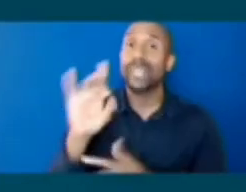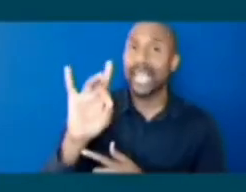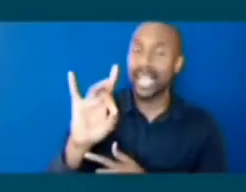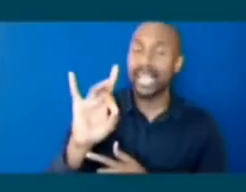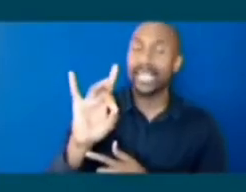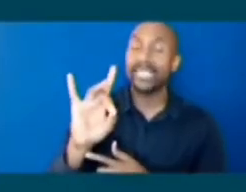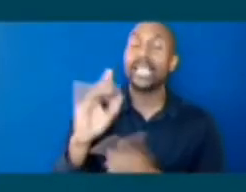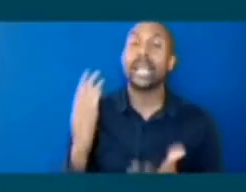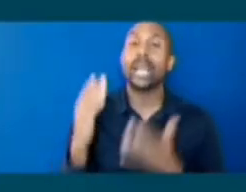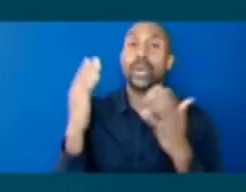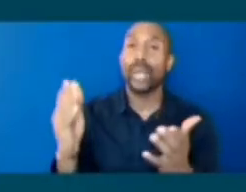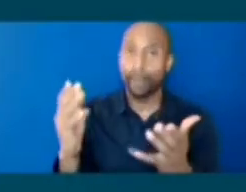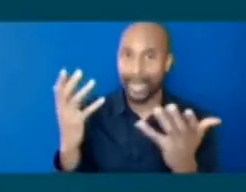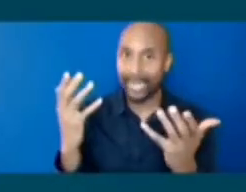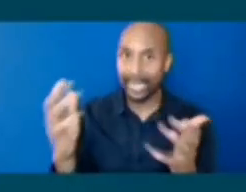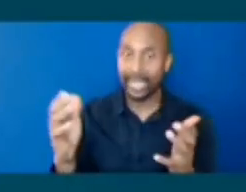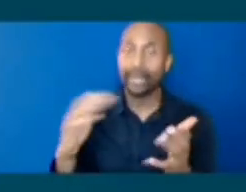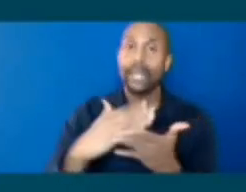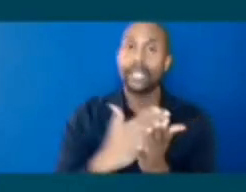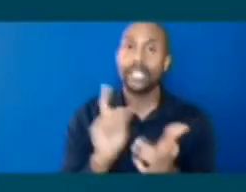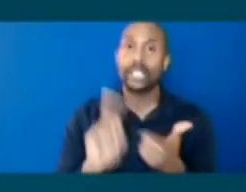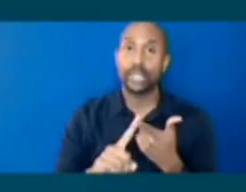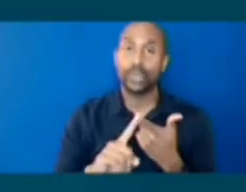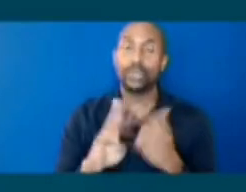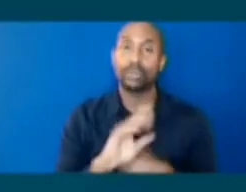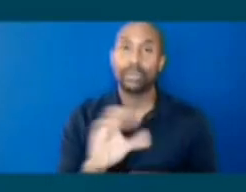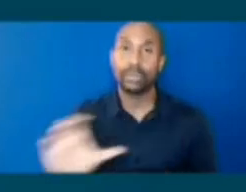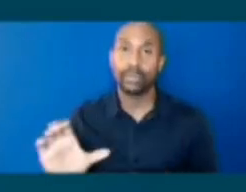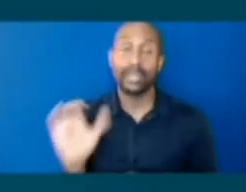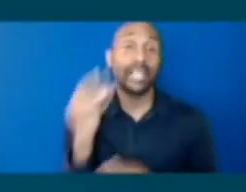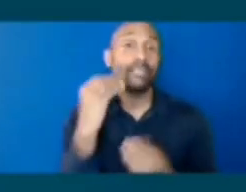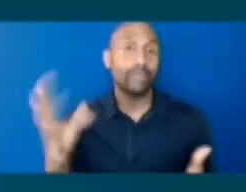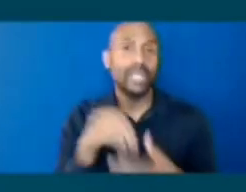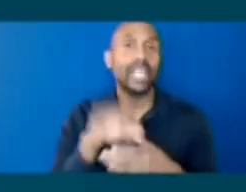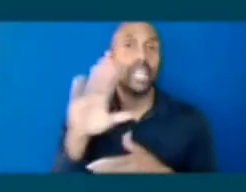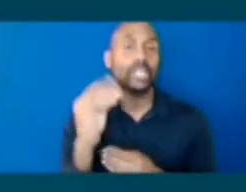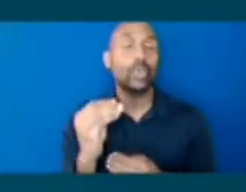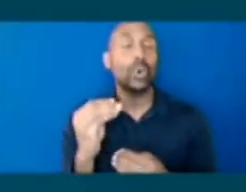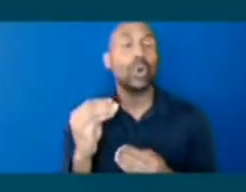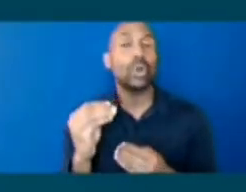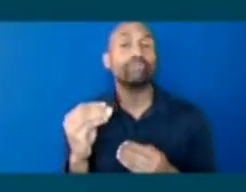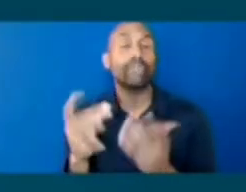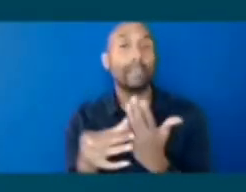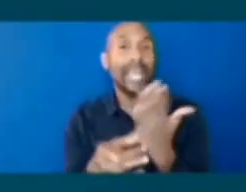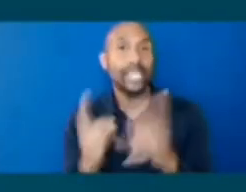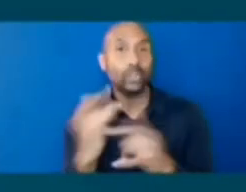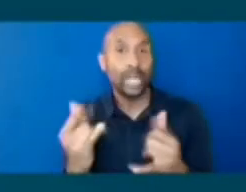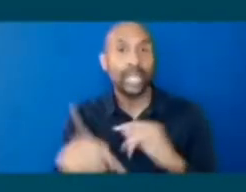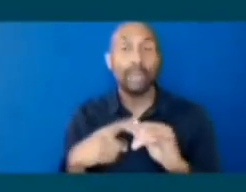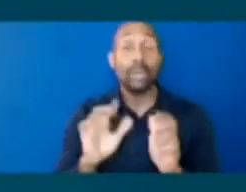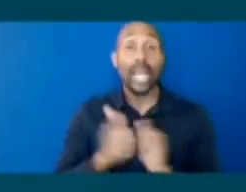Commissioners. The information presented today will be in the context of how budget recommendations have been developed over that time.